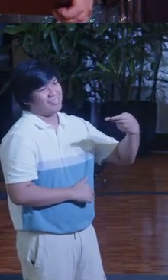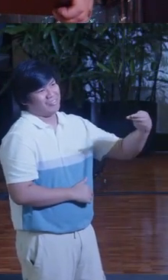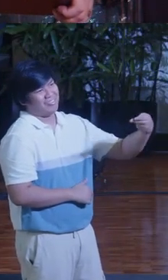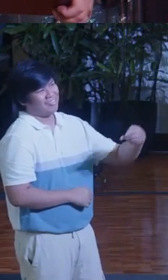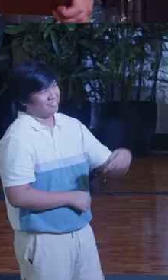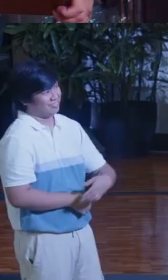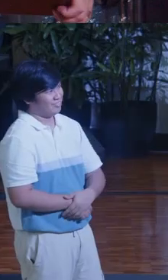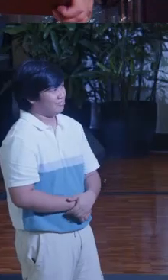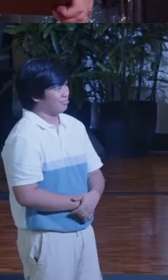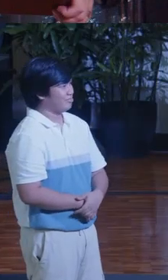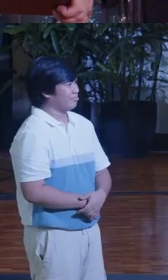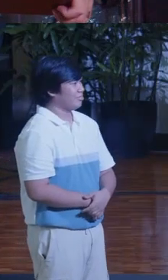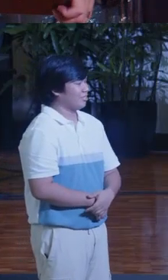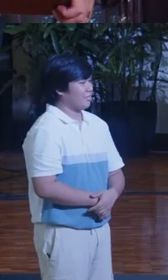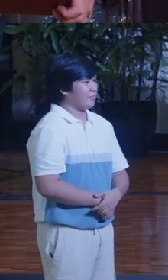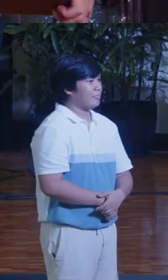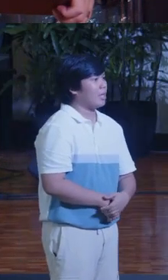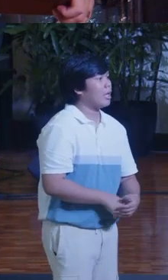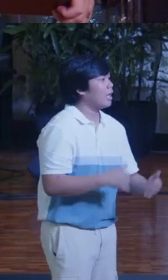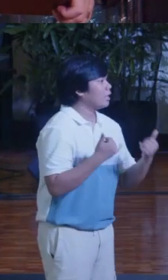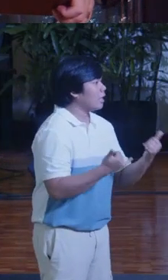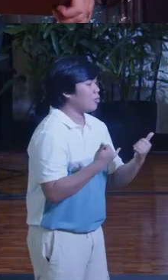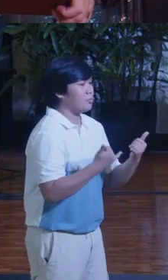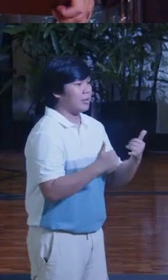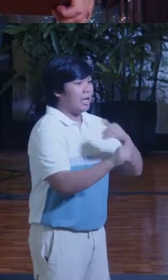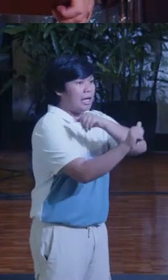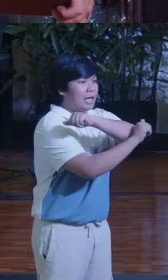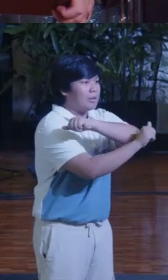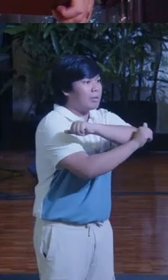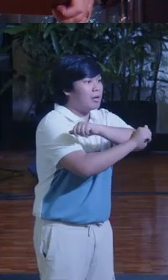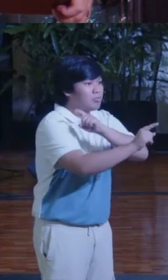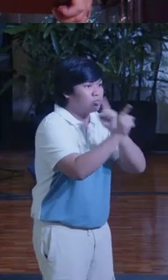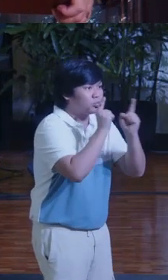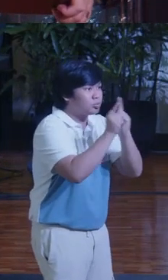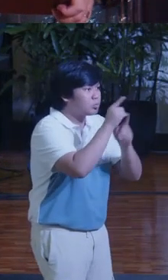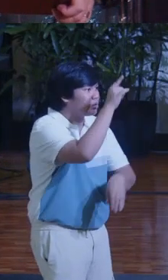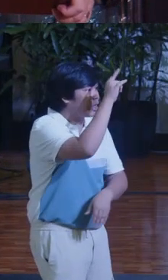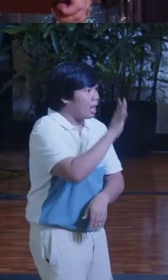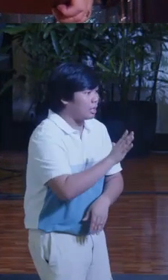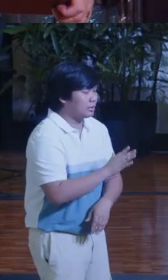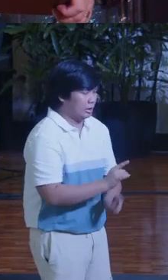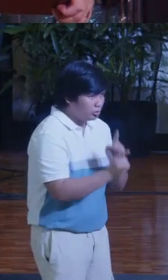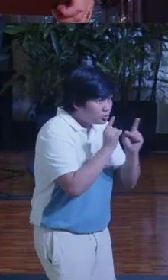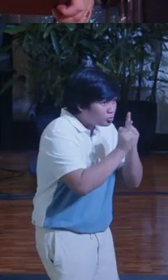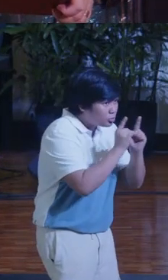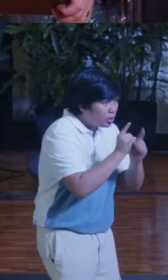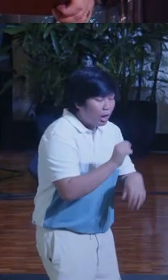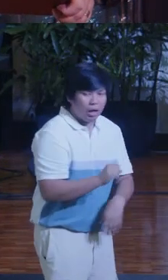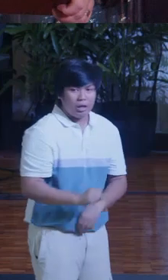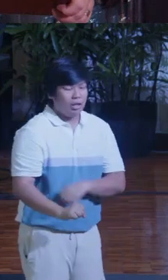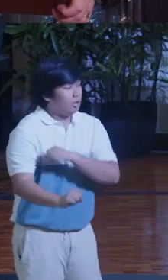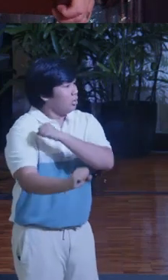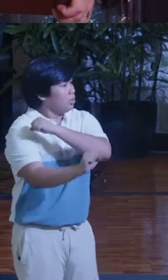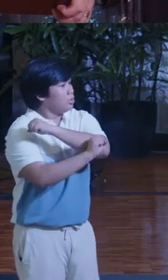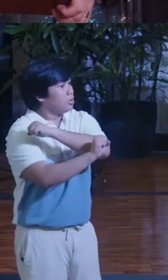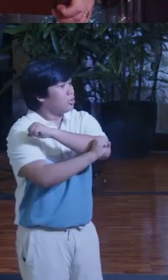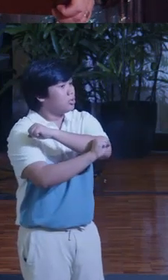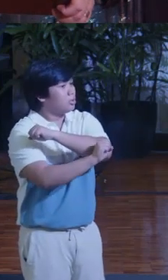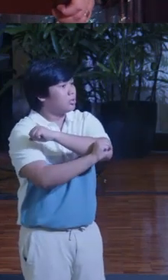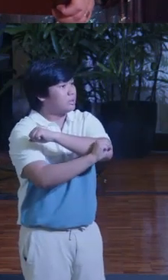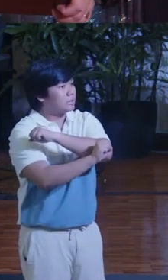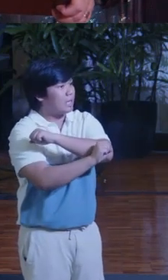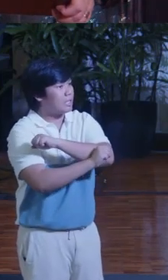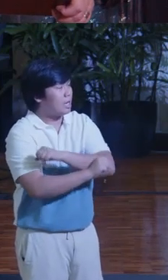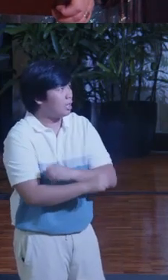him. Now Abraham and Sarah were old, advanced in years. The way of women had ceased to be with Sarah. Menopause na po,